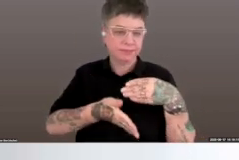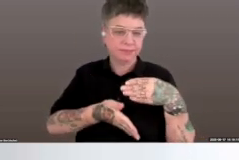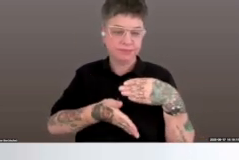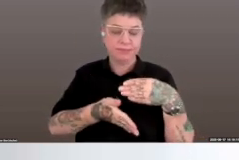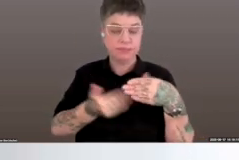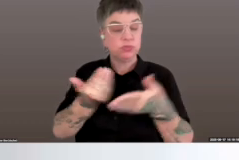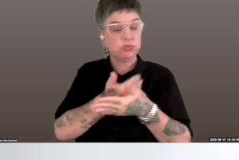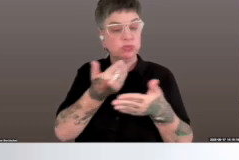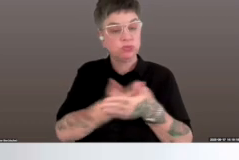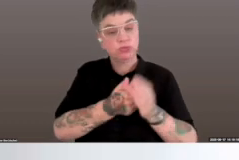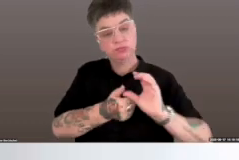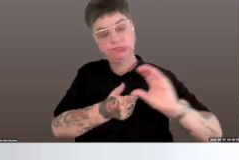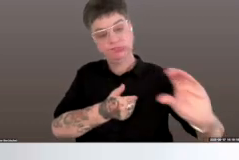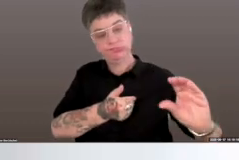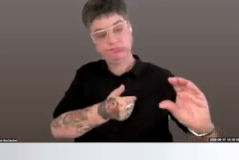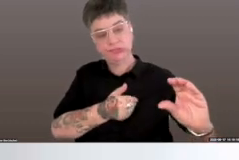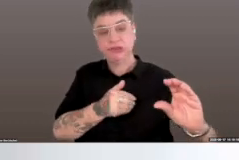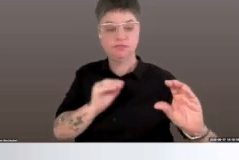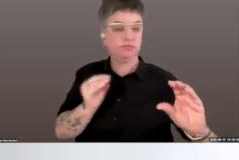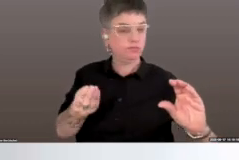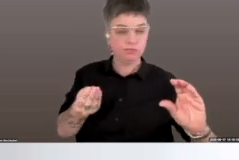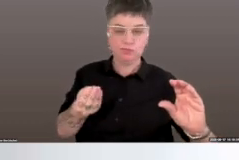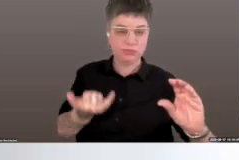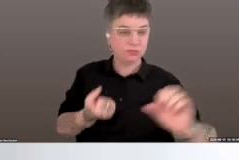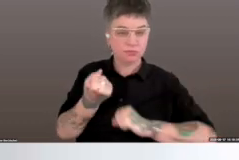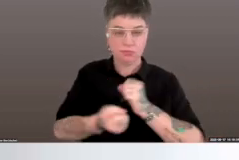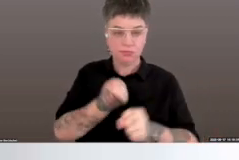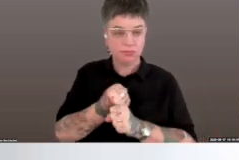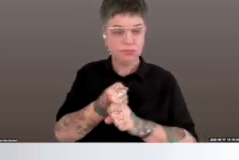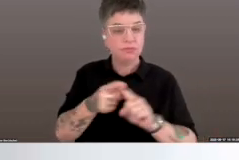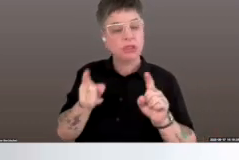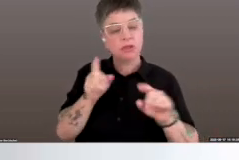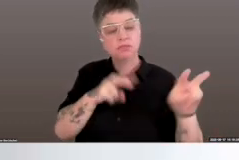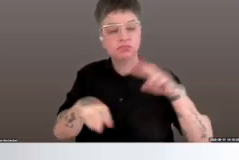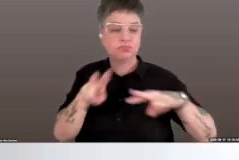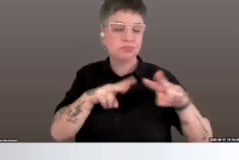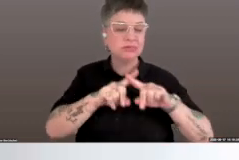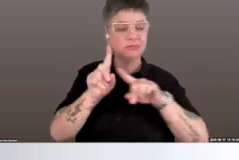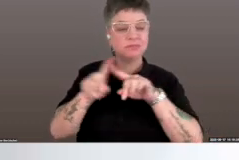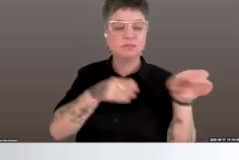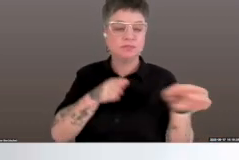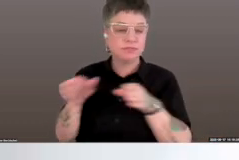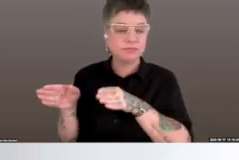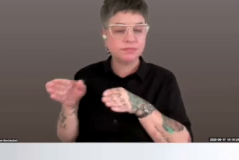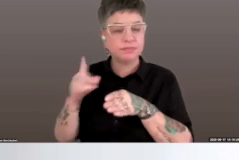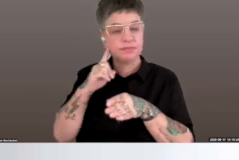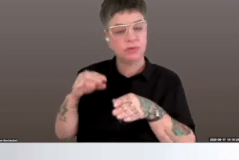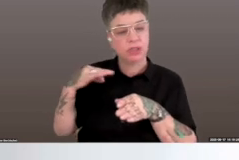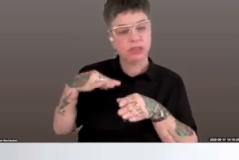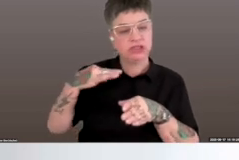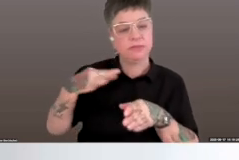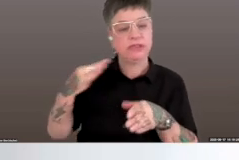new allocations for DCAP this year, but staff are exploring different ways to align program requirements and eligibility criteria to